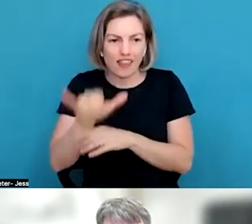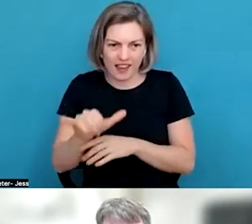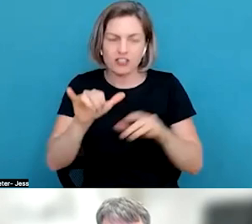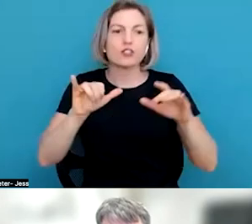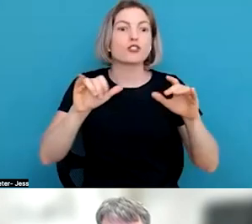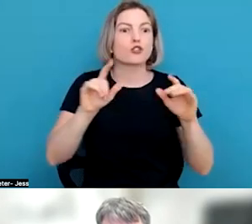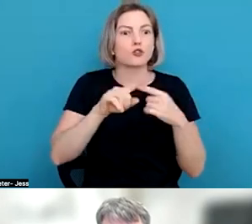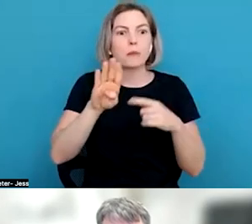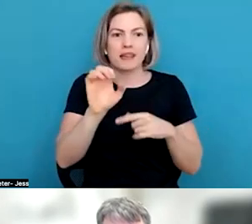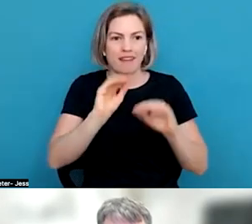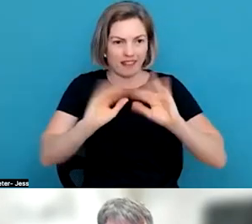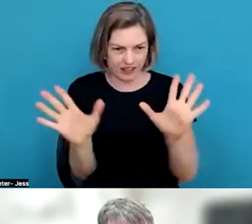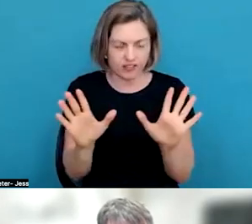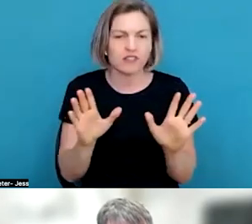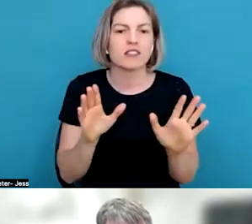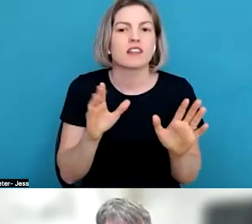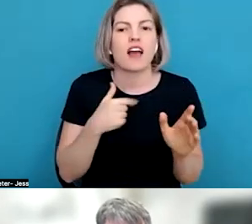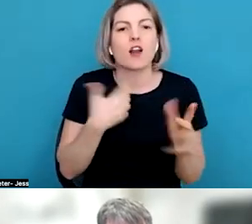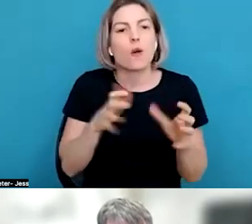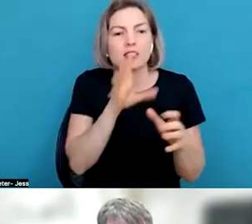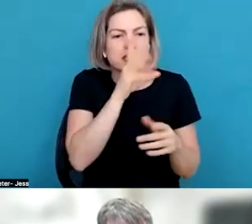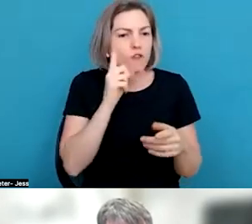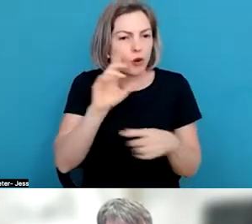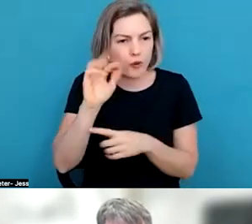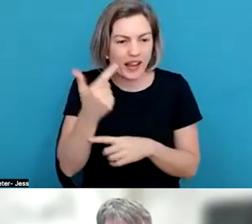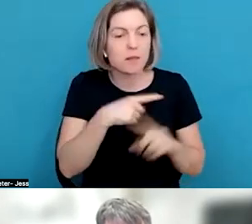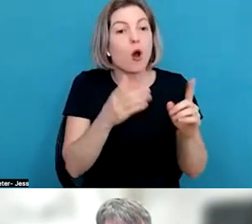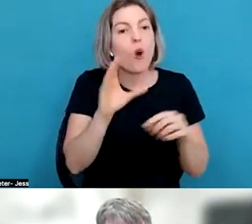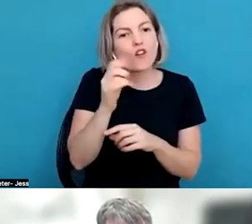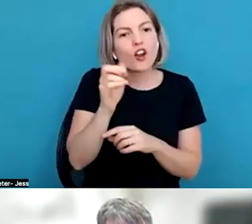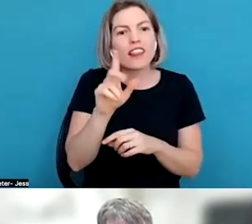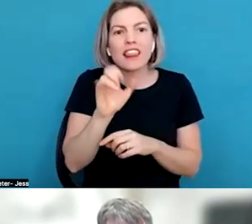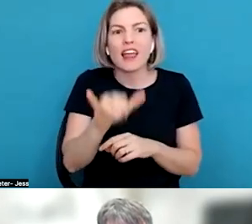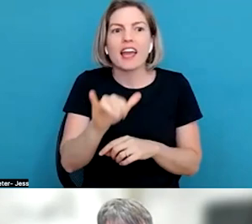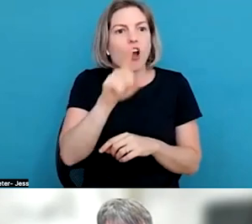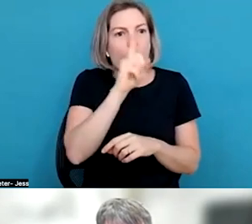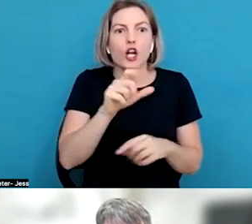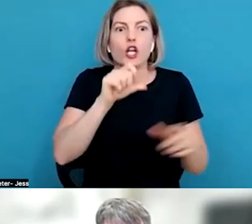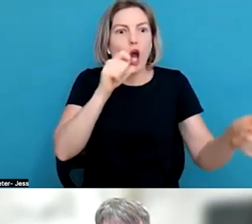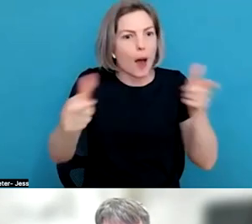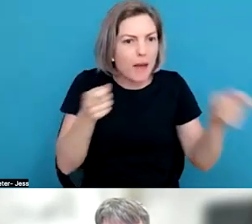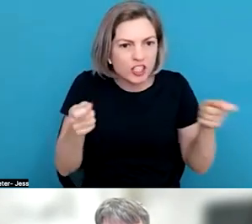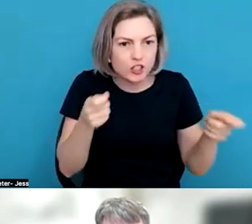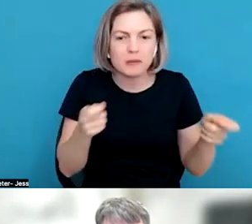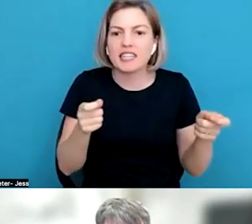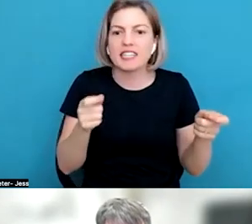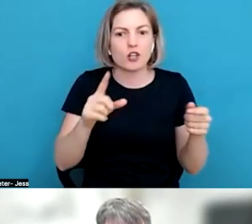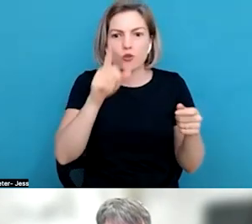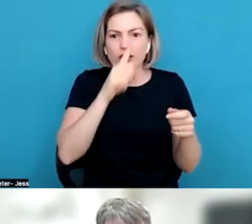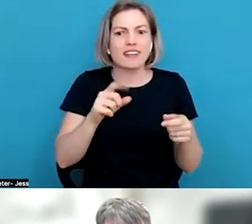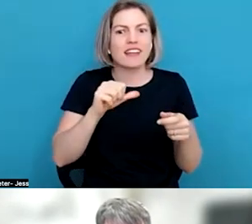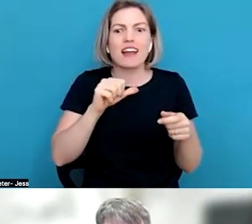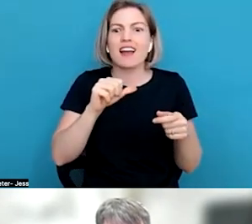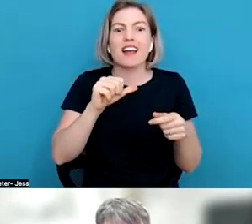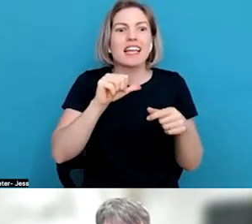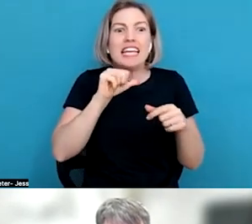that, I won't speak for Greg, but overlays are snake oil. They are unmitigated and objectively inaccurate things